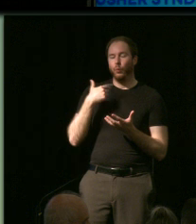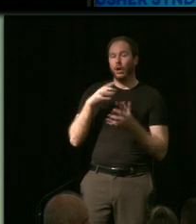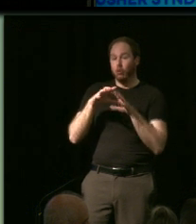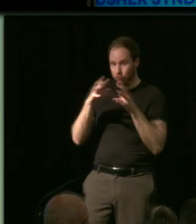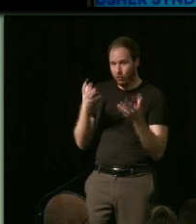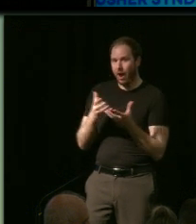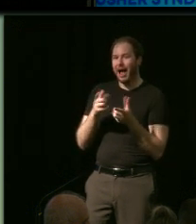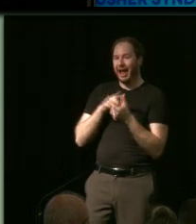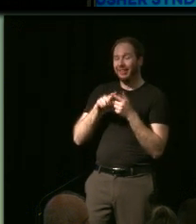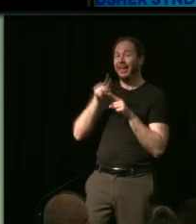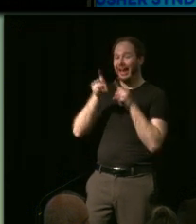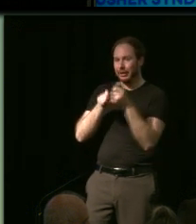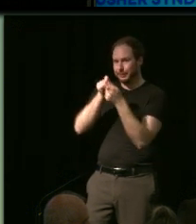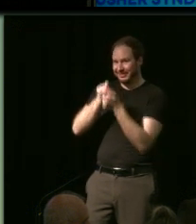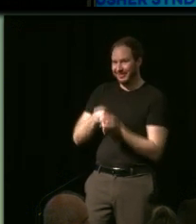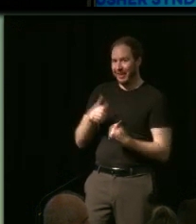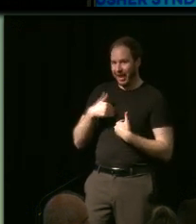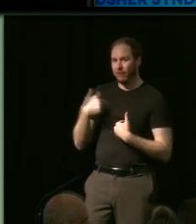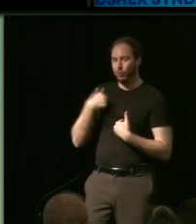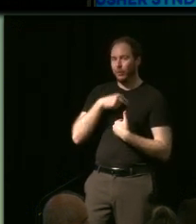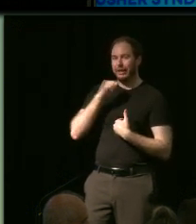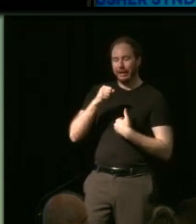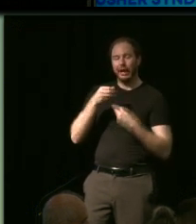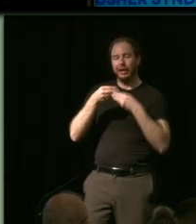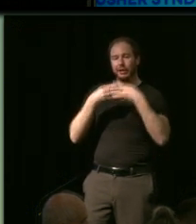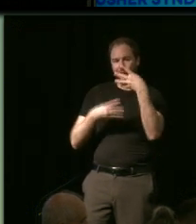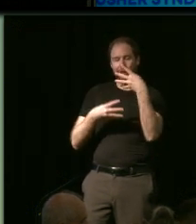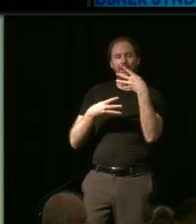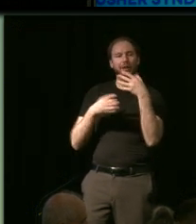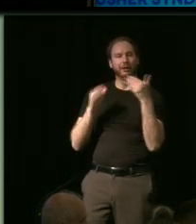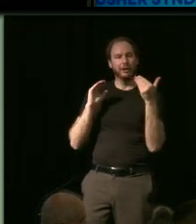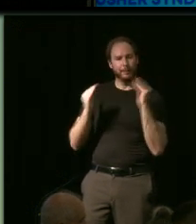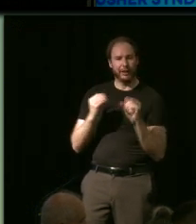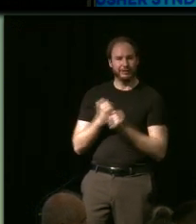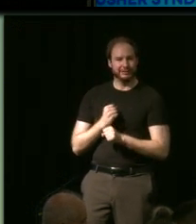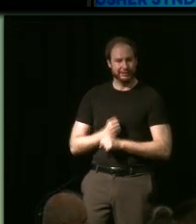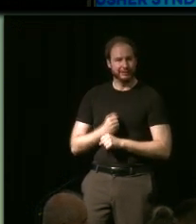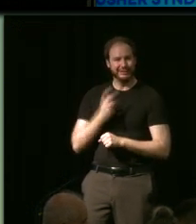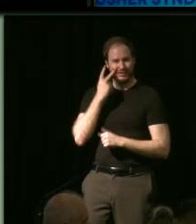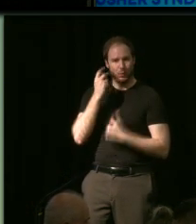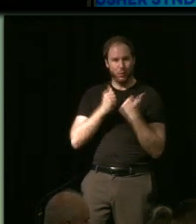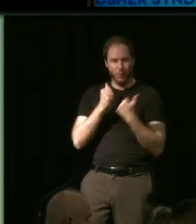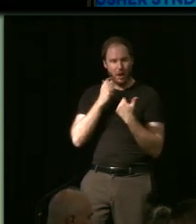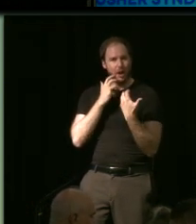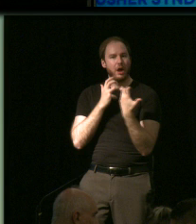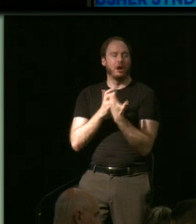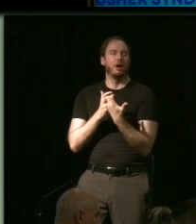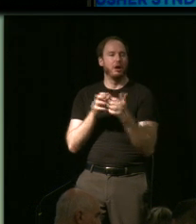really say, like, of everyone, here's the true percentage who have these symptoms.